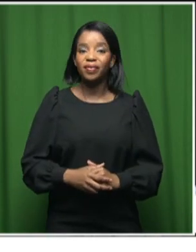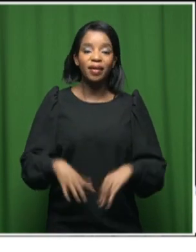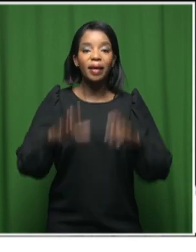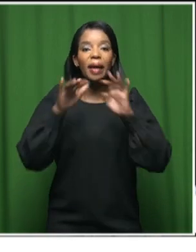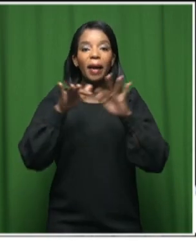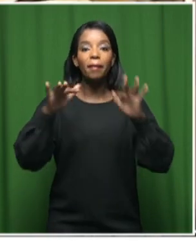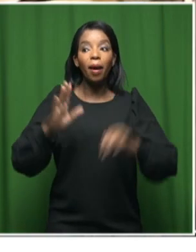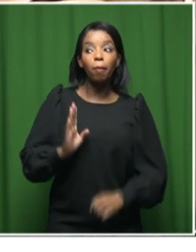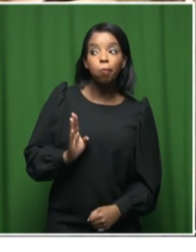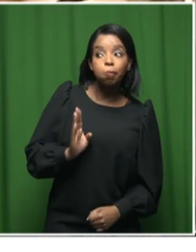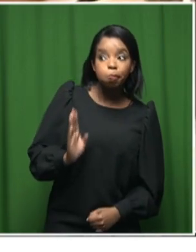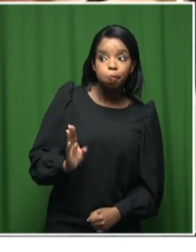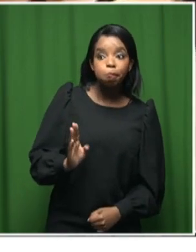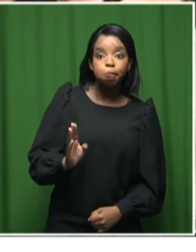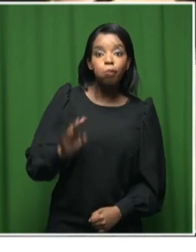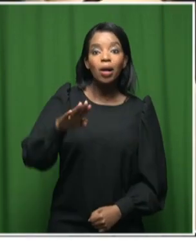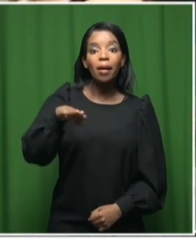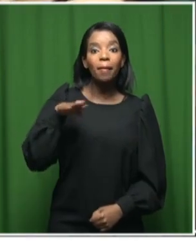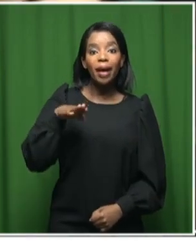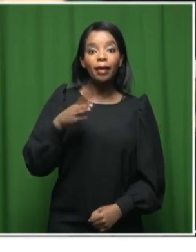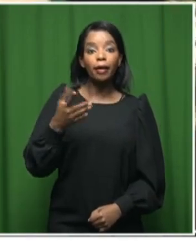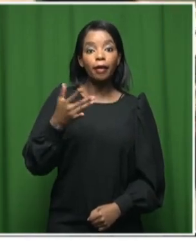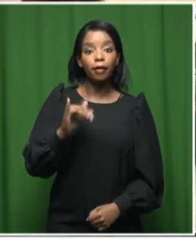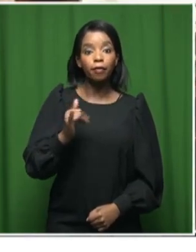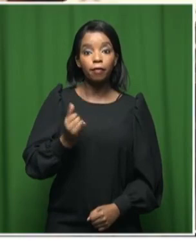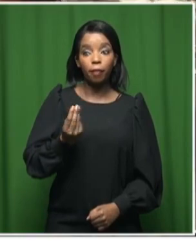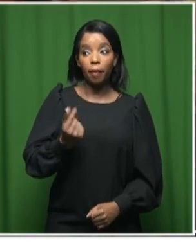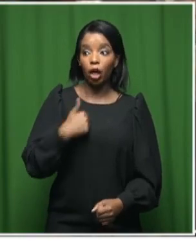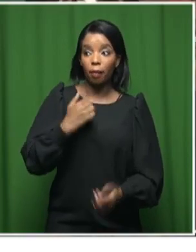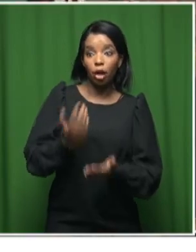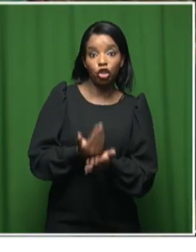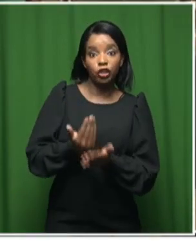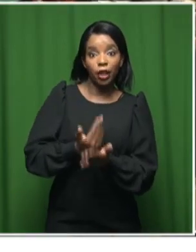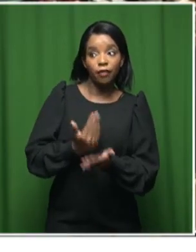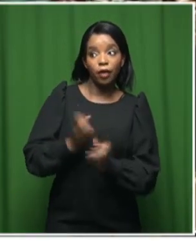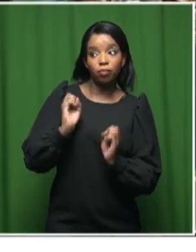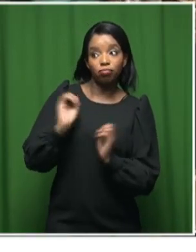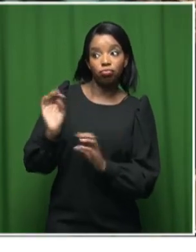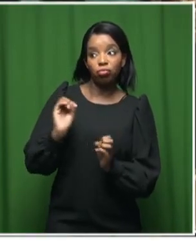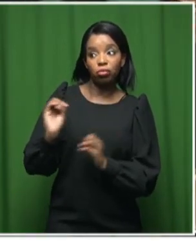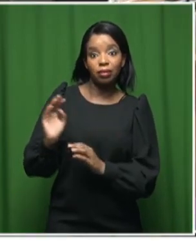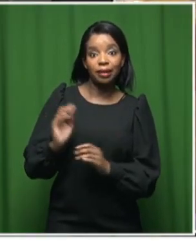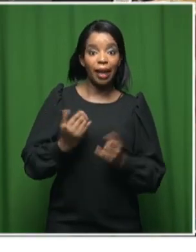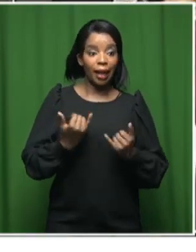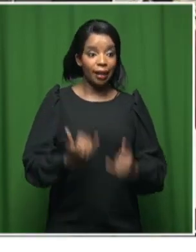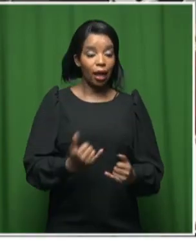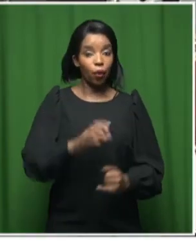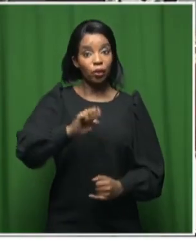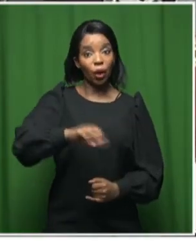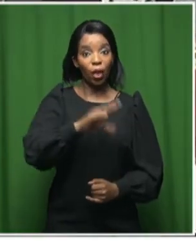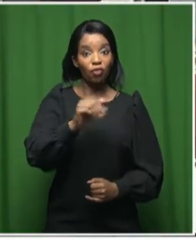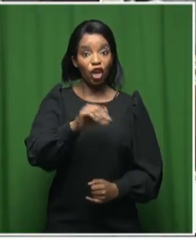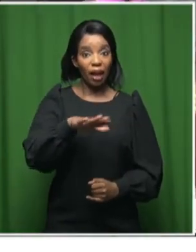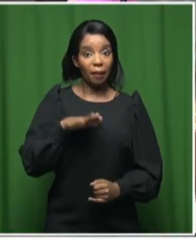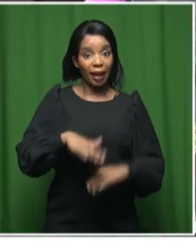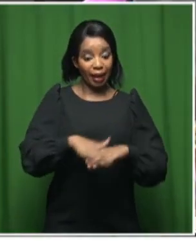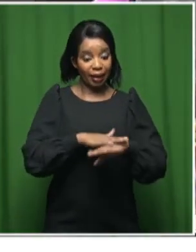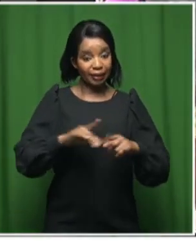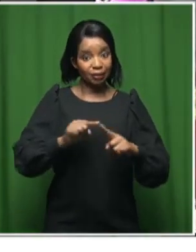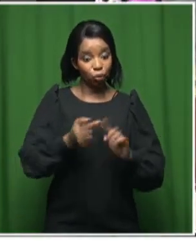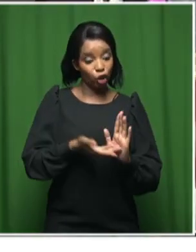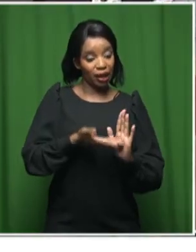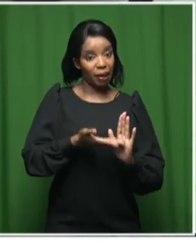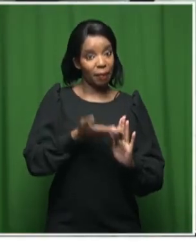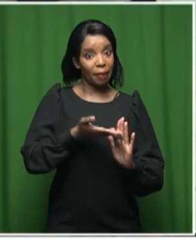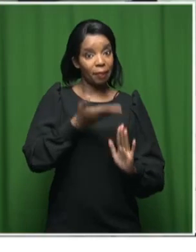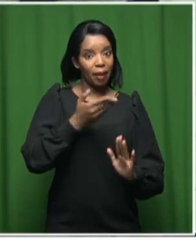their bank accounts, are getting returns on those monies they have. So we need